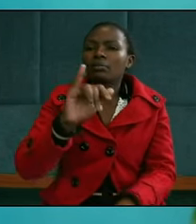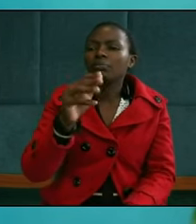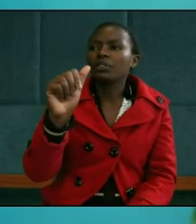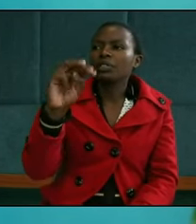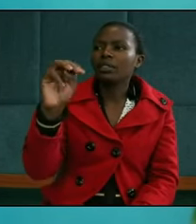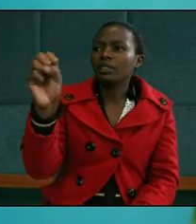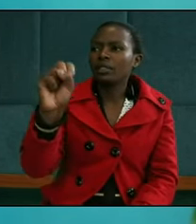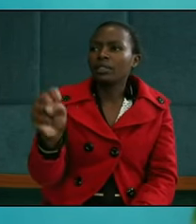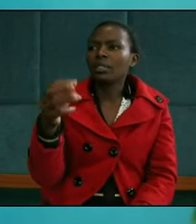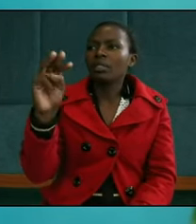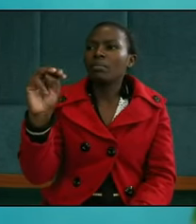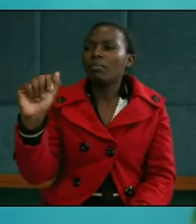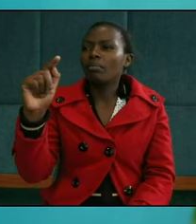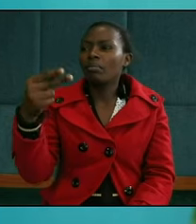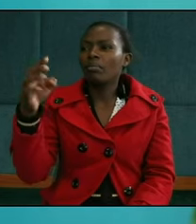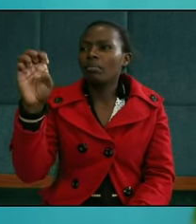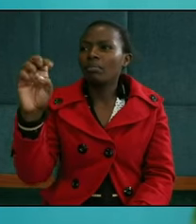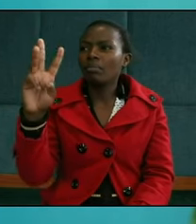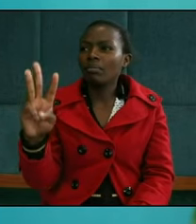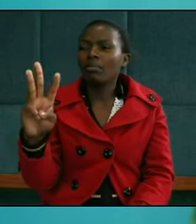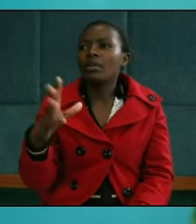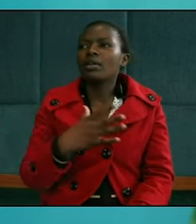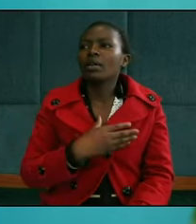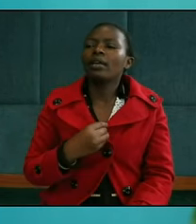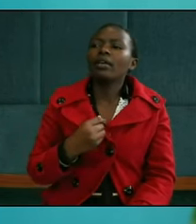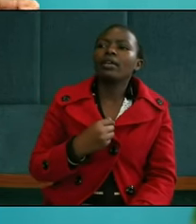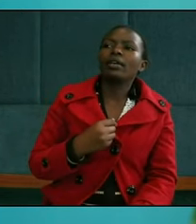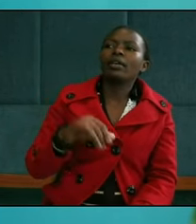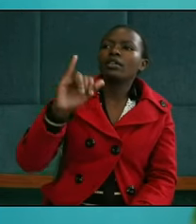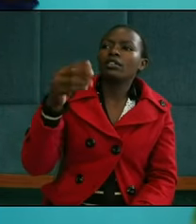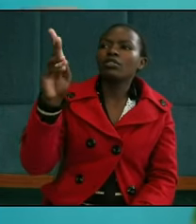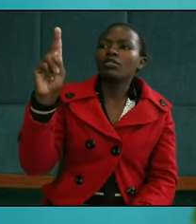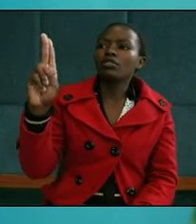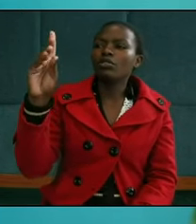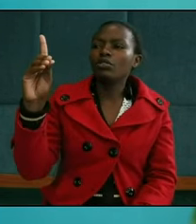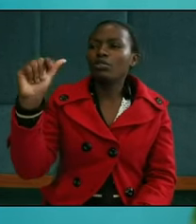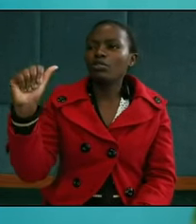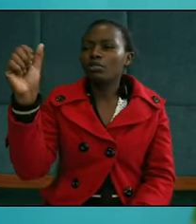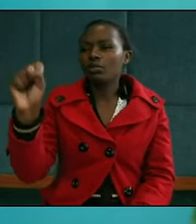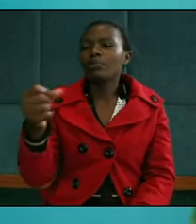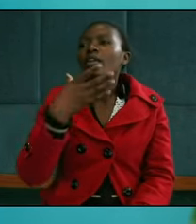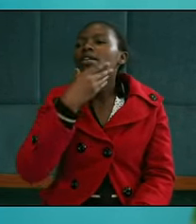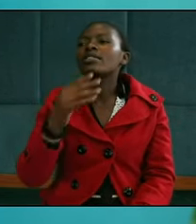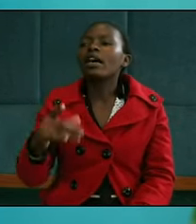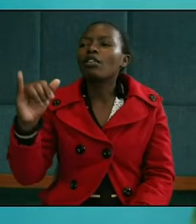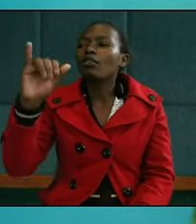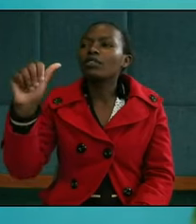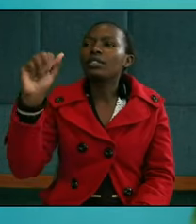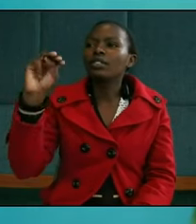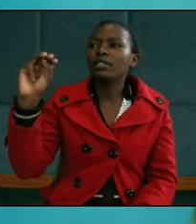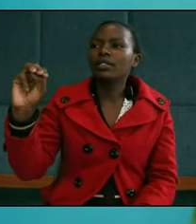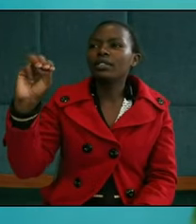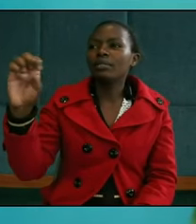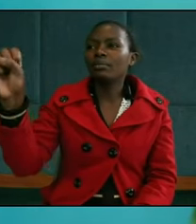Matthew, James, and Simon the Zealot, and Judas, the son of James, not Judas Iscariot. They continued in one